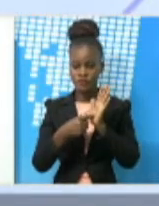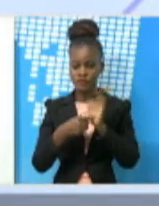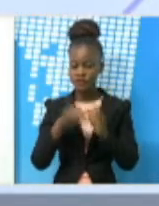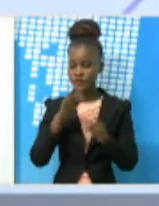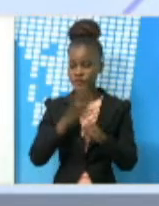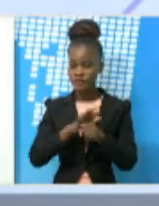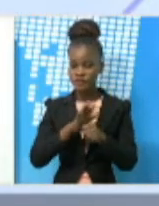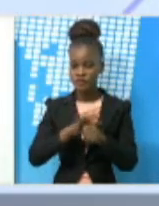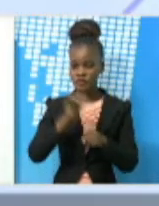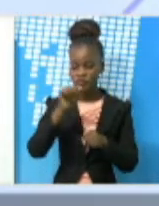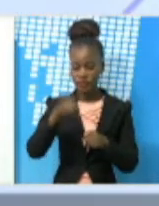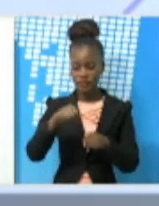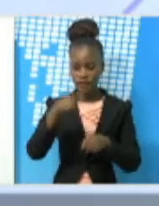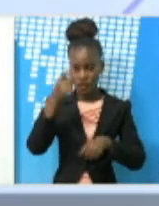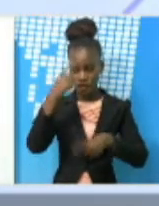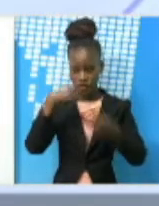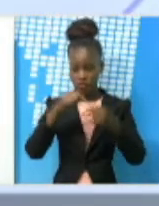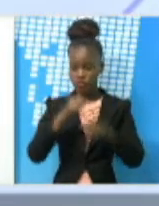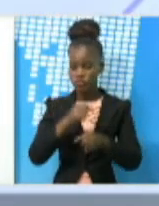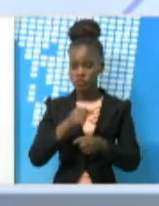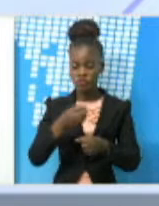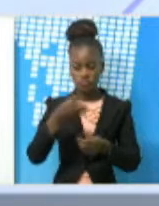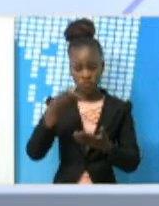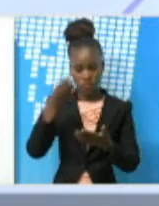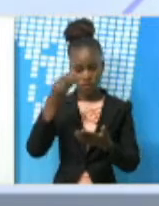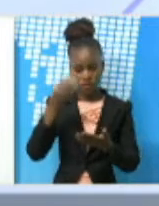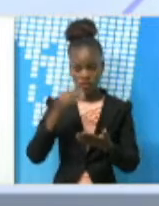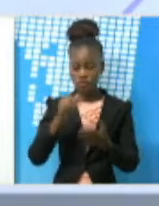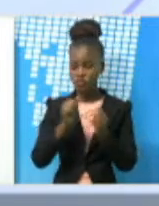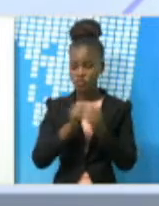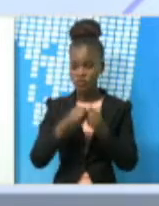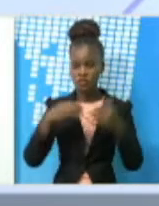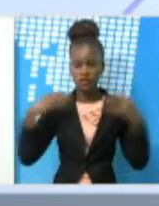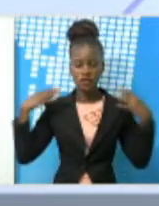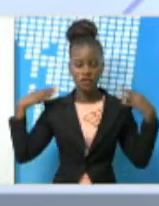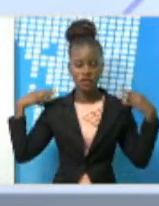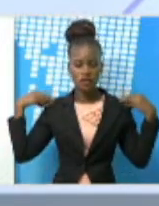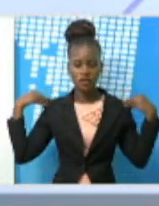access to technical vocational education and training